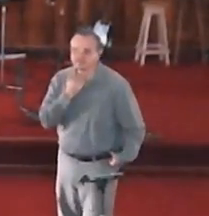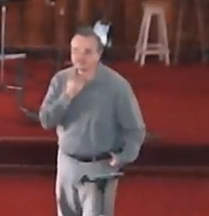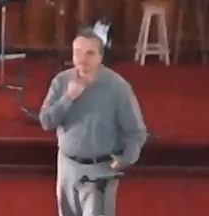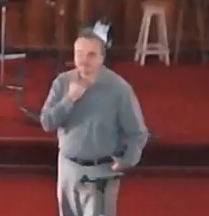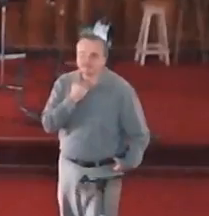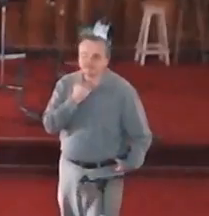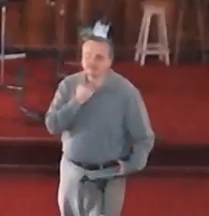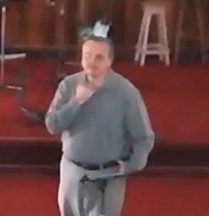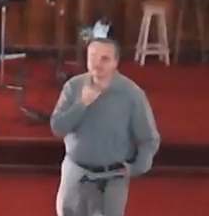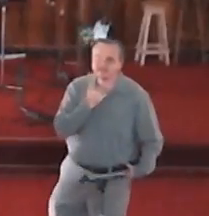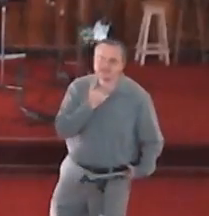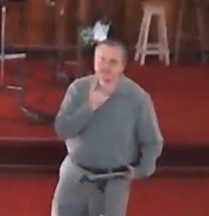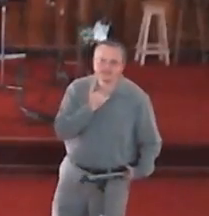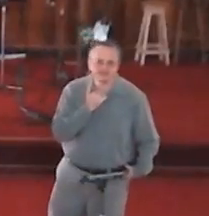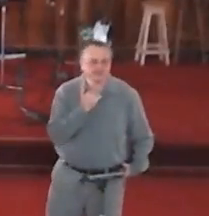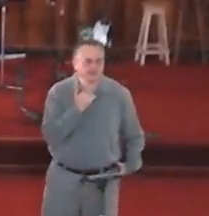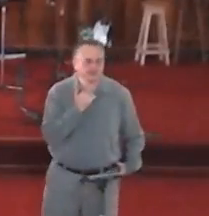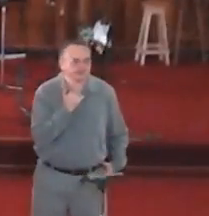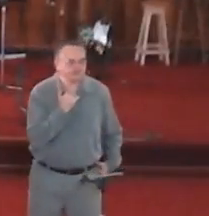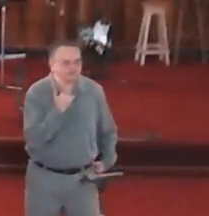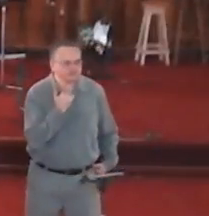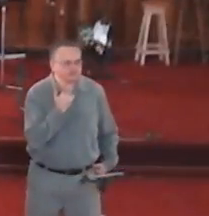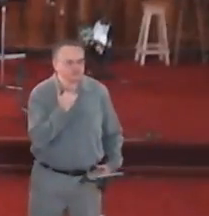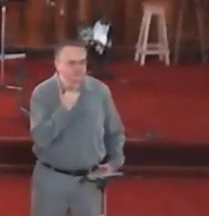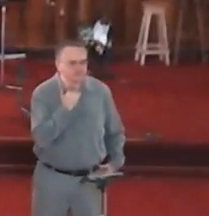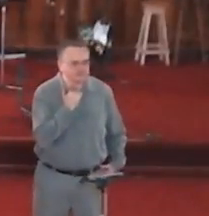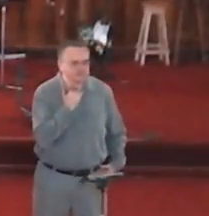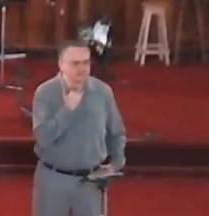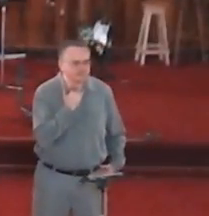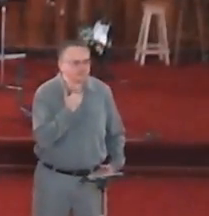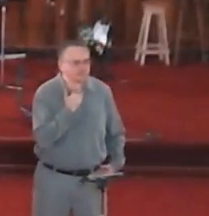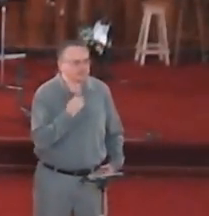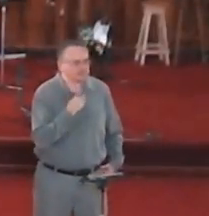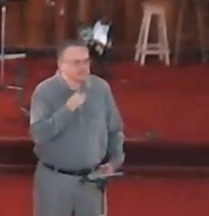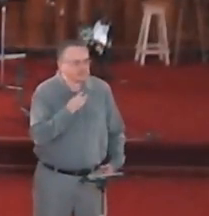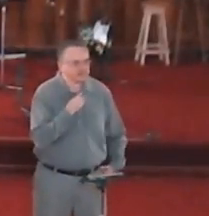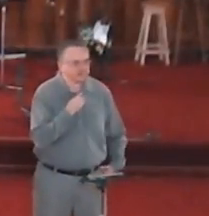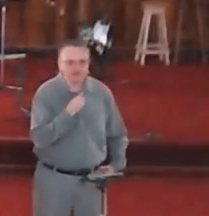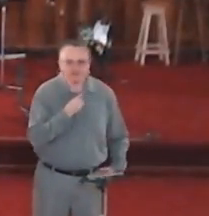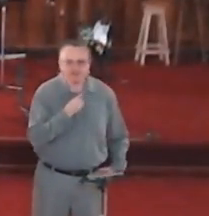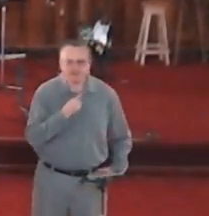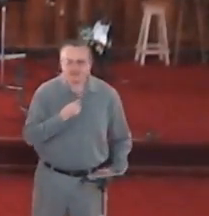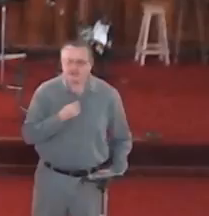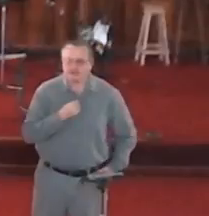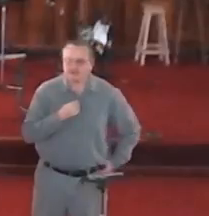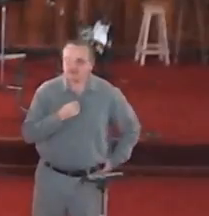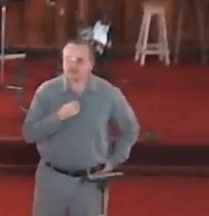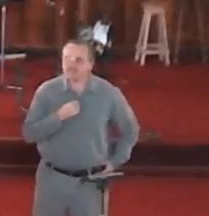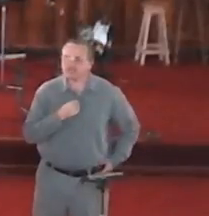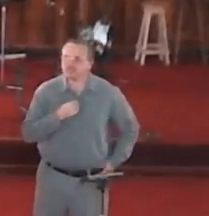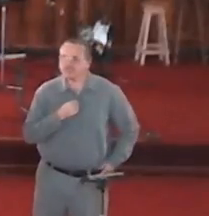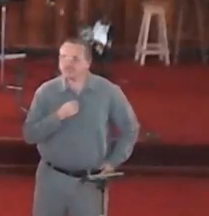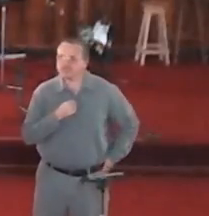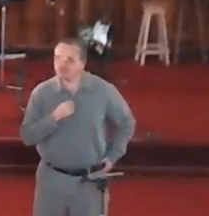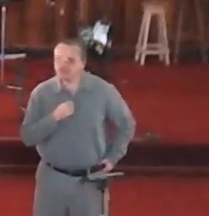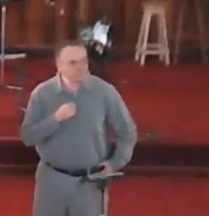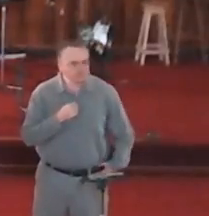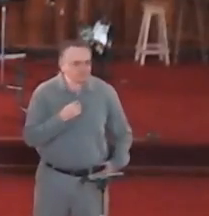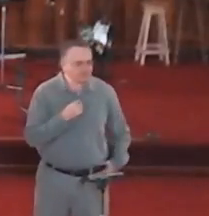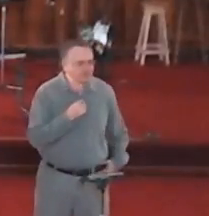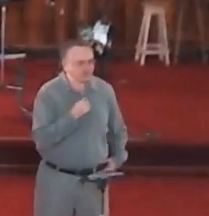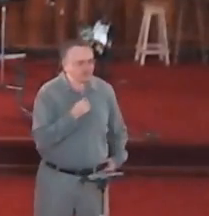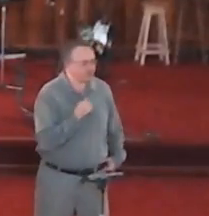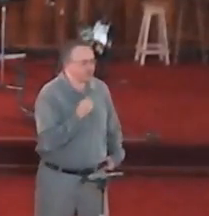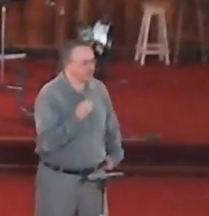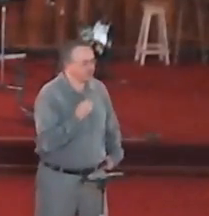went to Antioch and began to speak to Greeks also, telling them the good news about the Lord Jesus. El evangelio no era